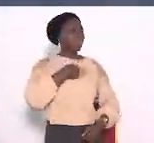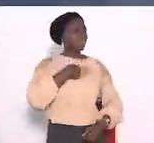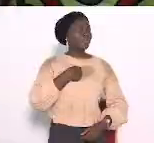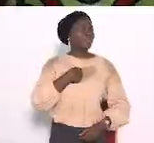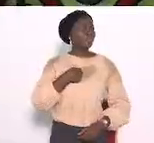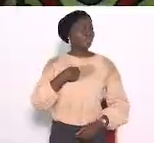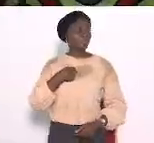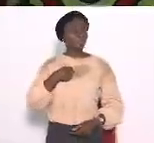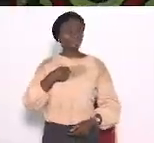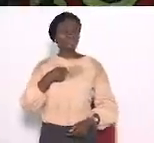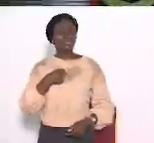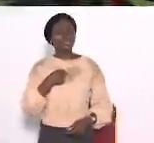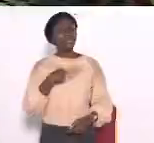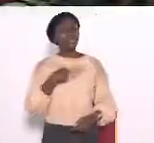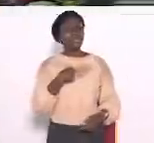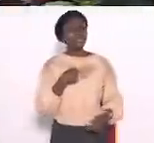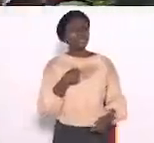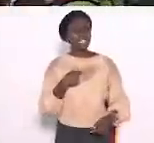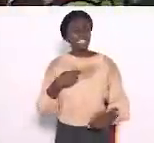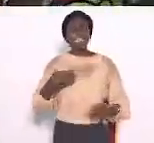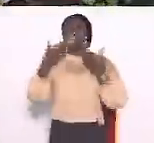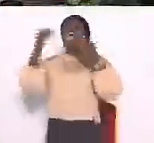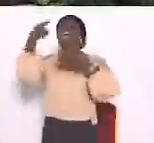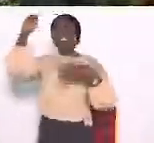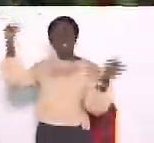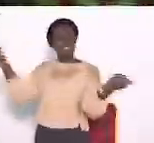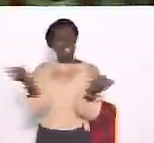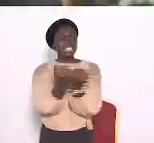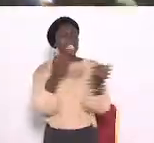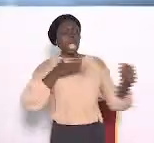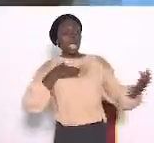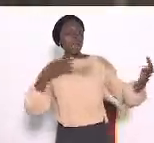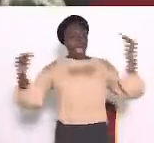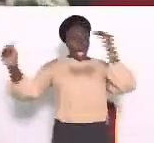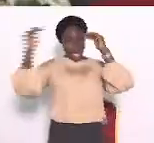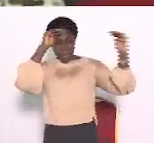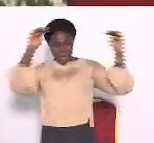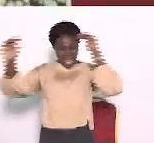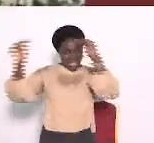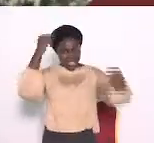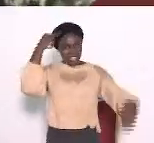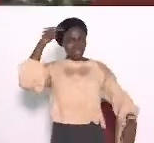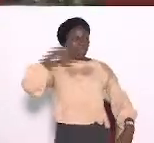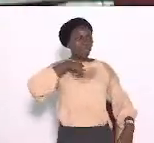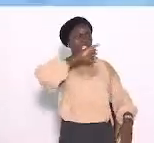thank you for fighting my battles for me